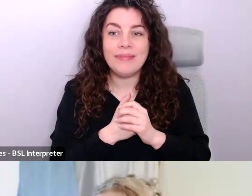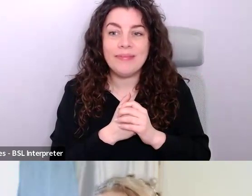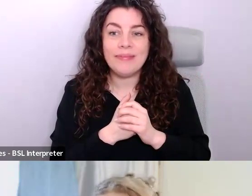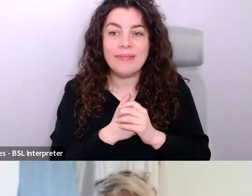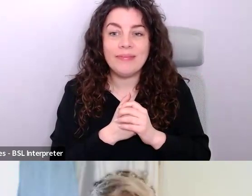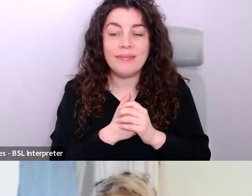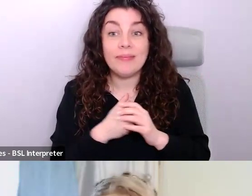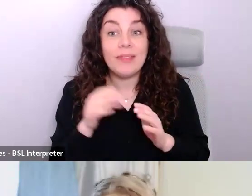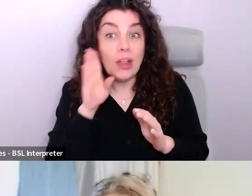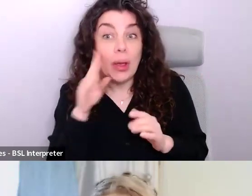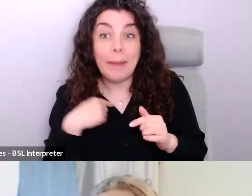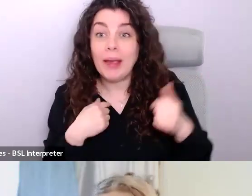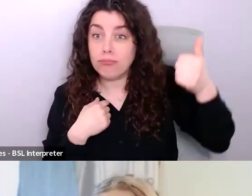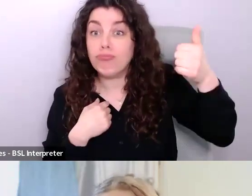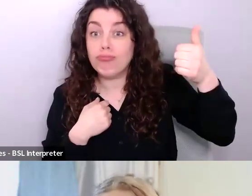Sorry, can you hear me?